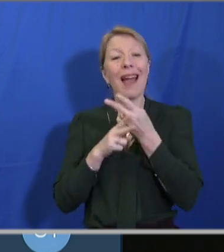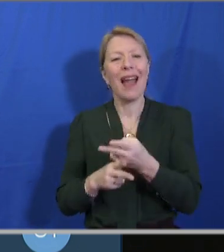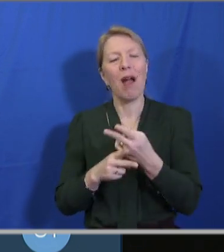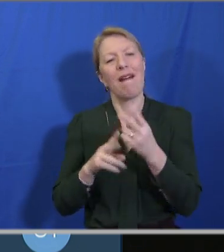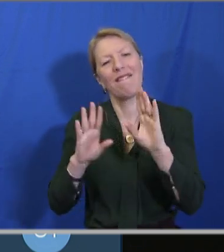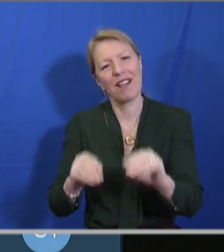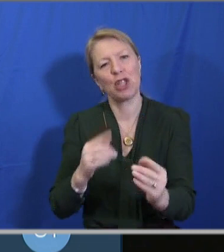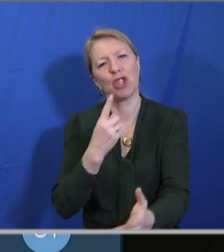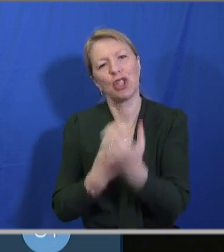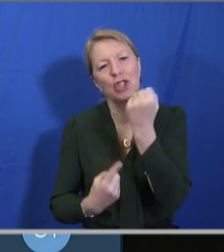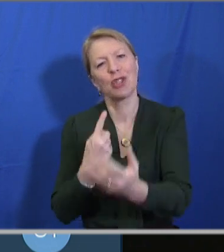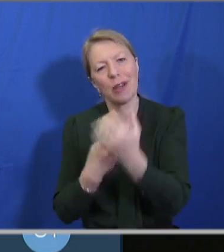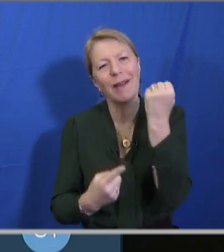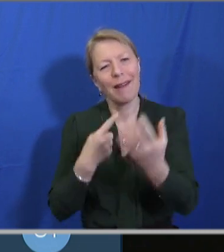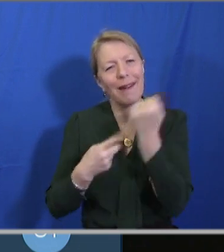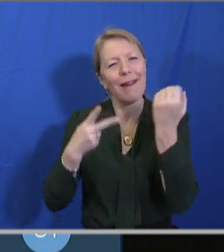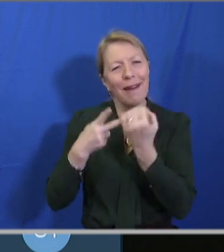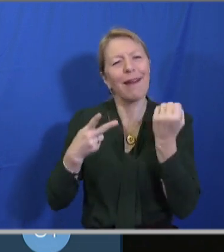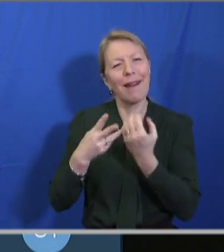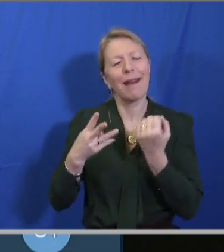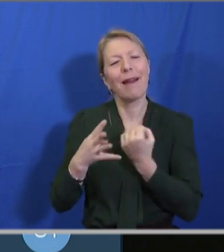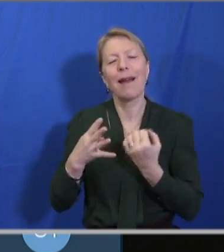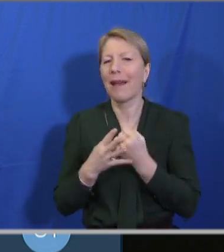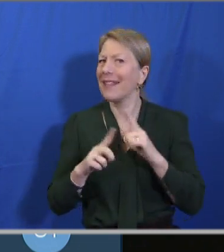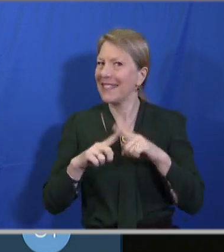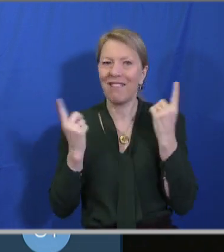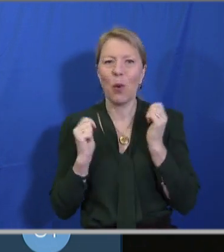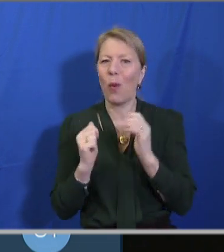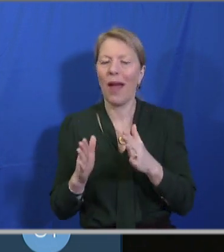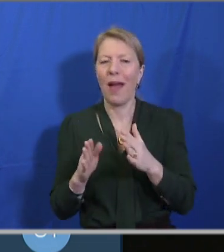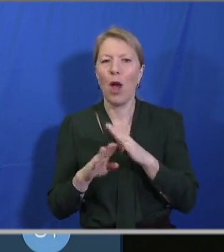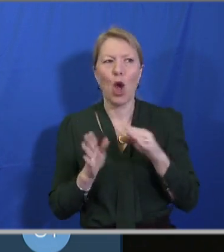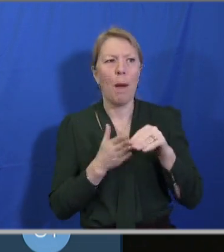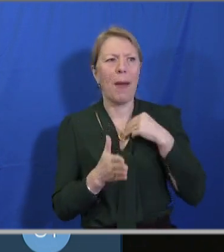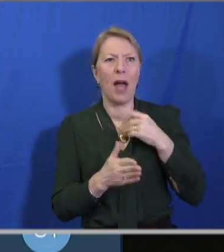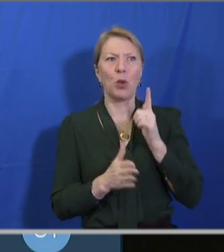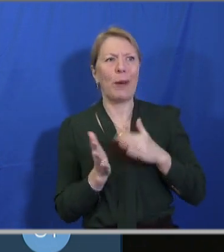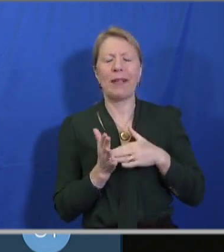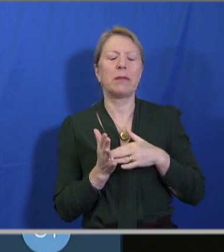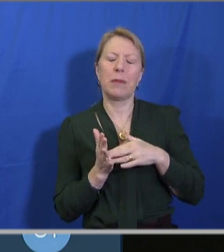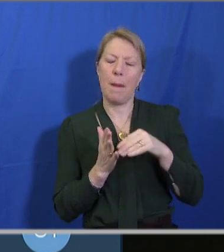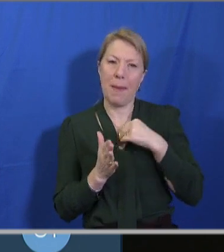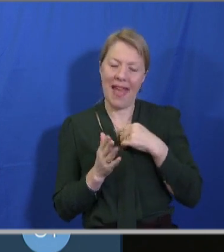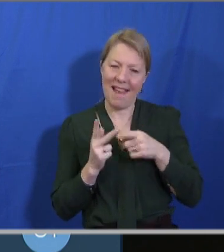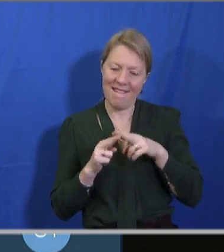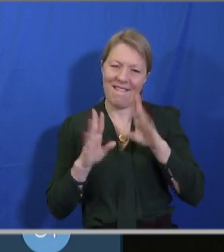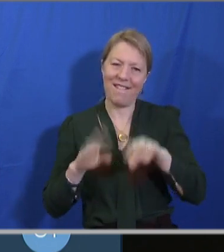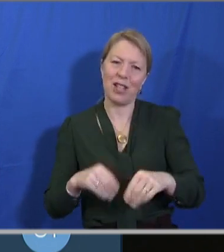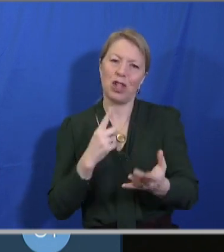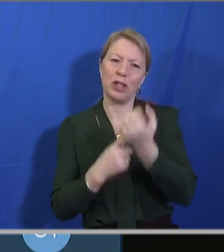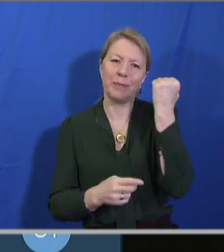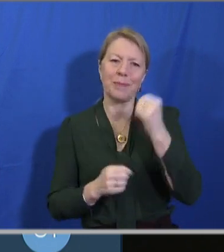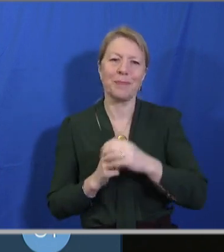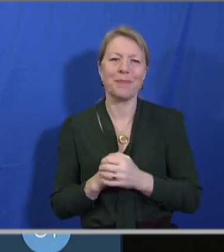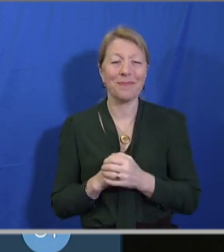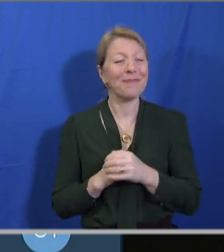inform the long-term reform of the sector, and that includes domiciliary care as well. And as you know, Chair, a public consultation on the